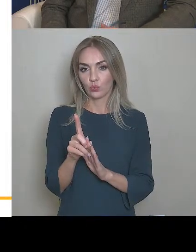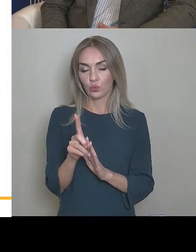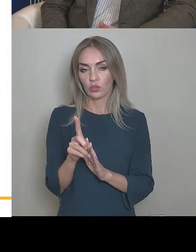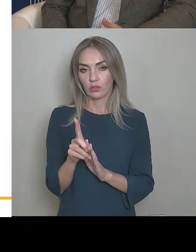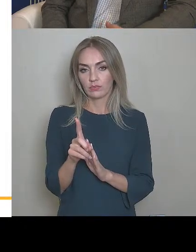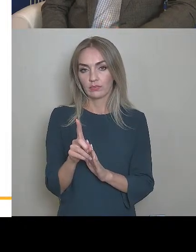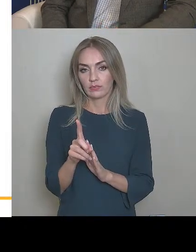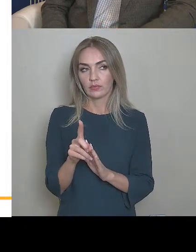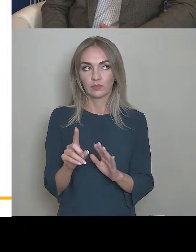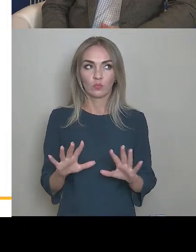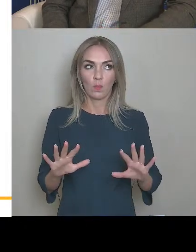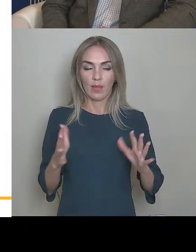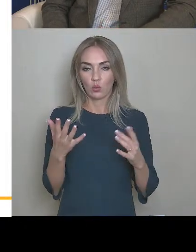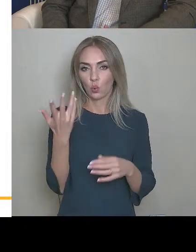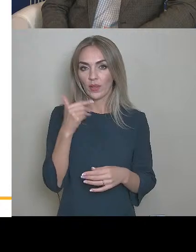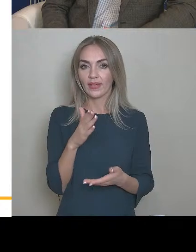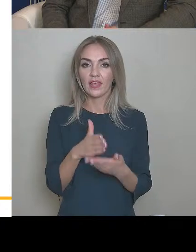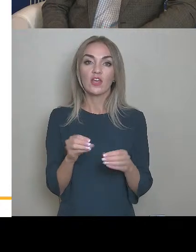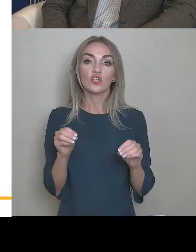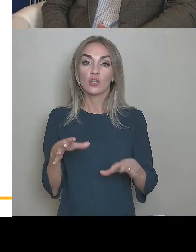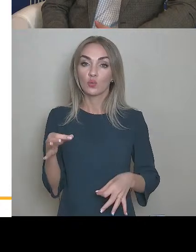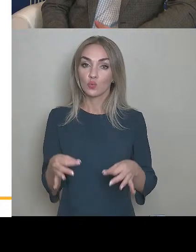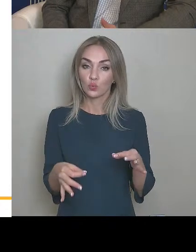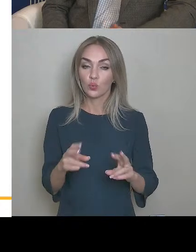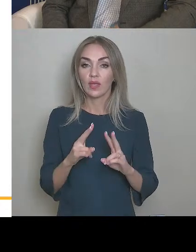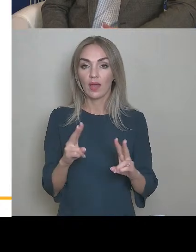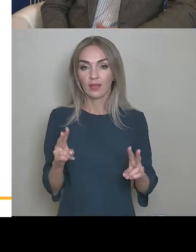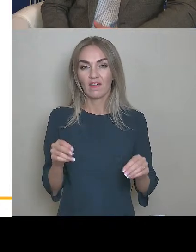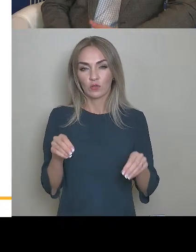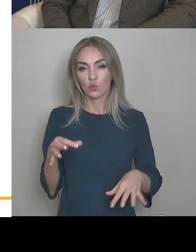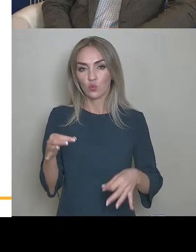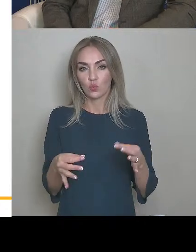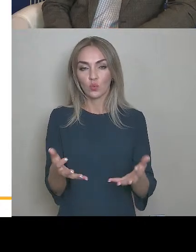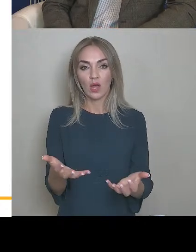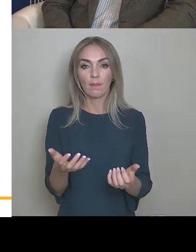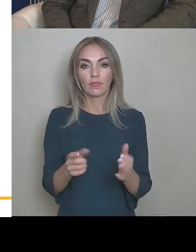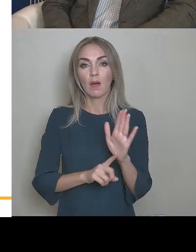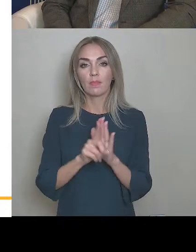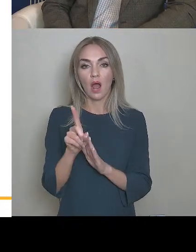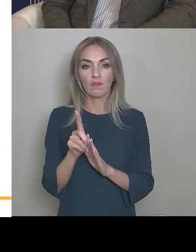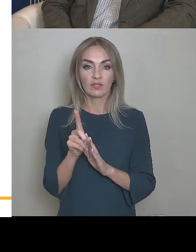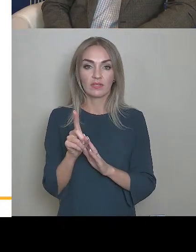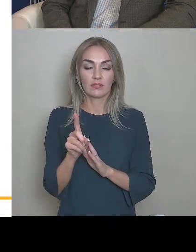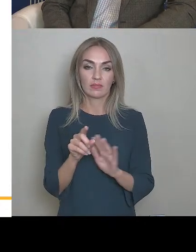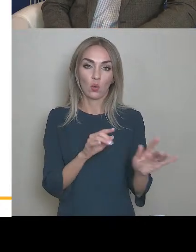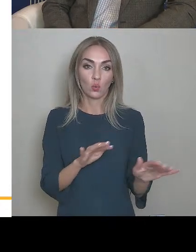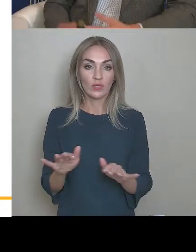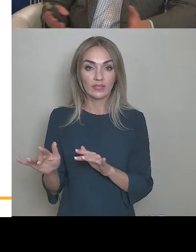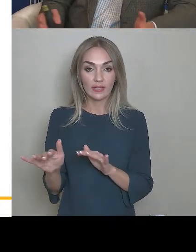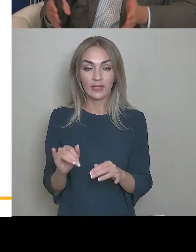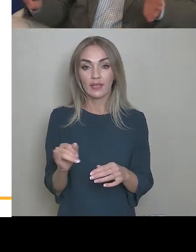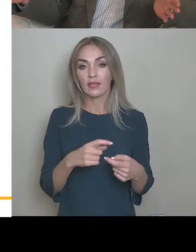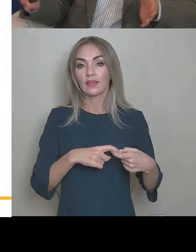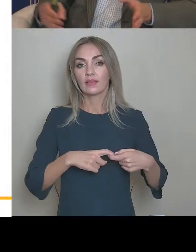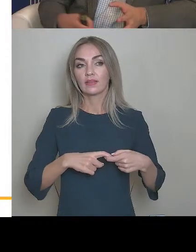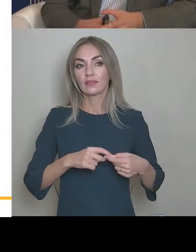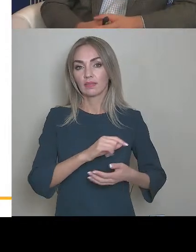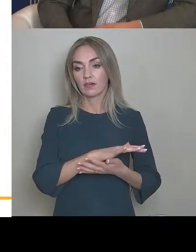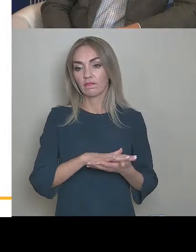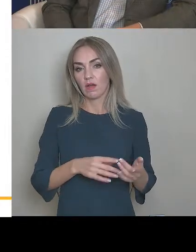the moment the person started serving the sentence, that means that there is a court decision that came into